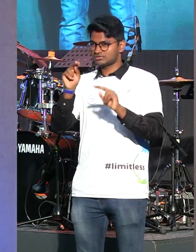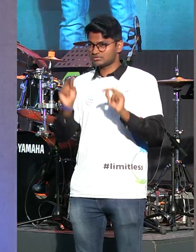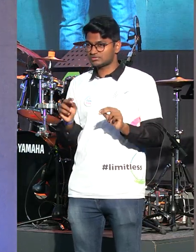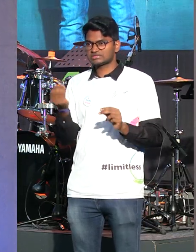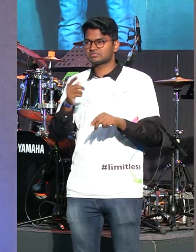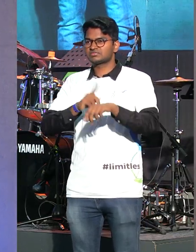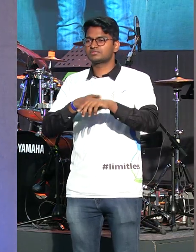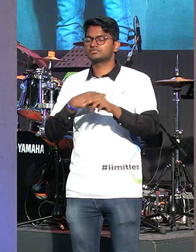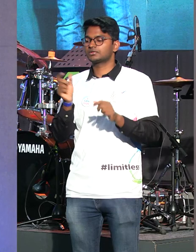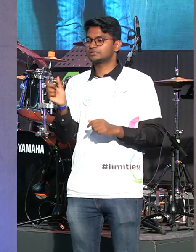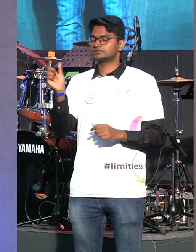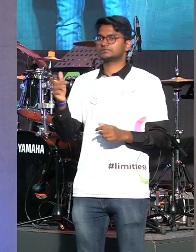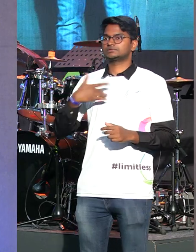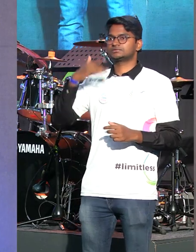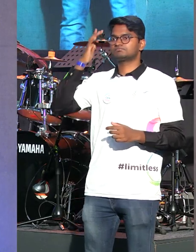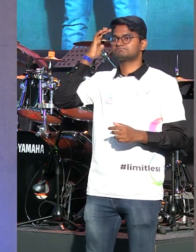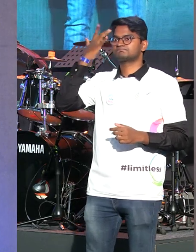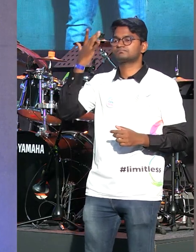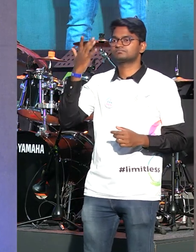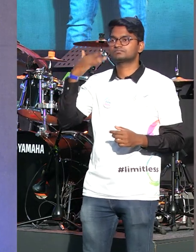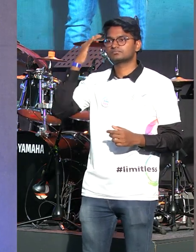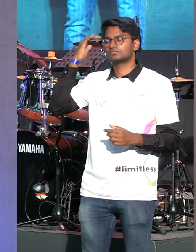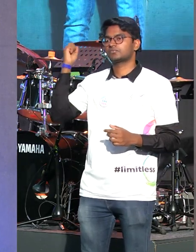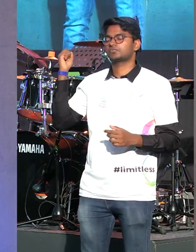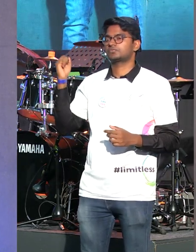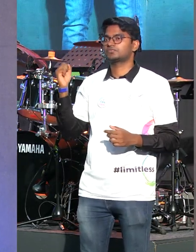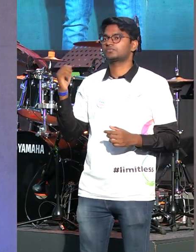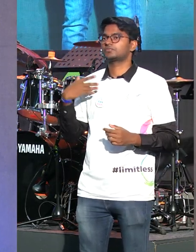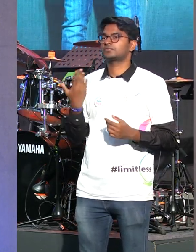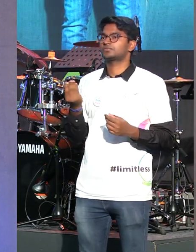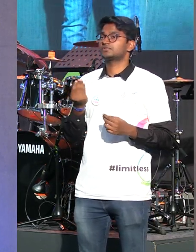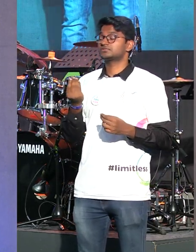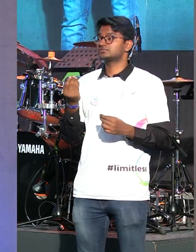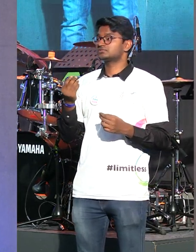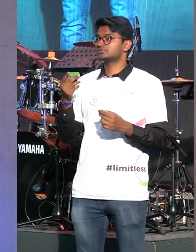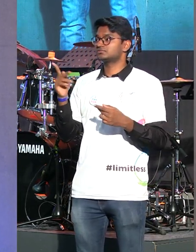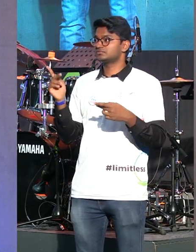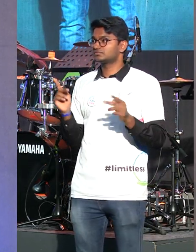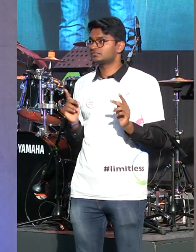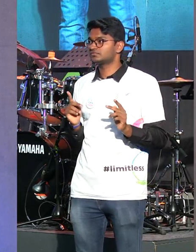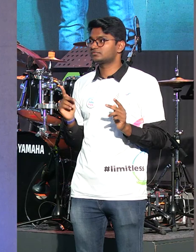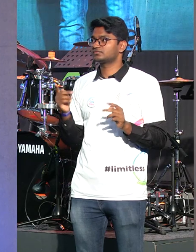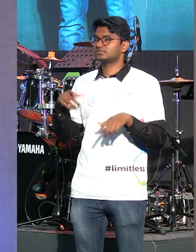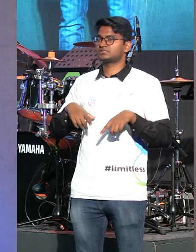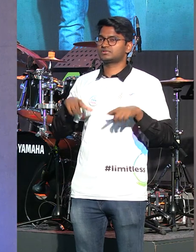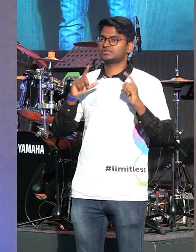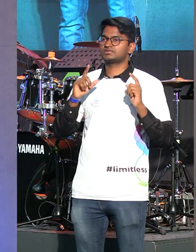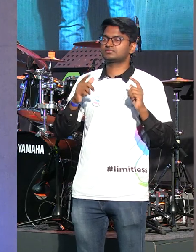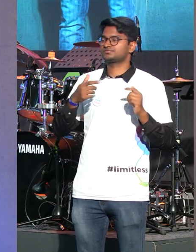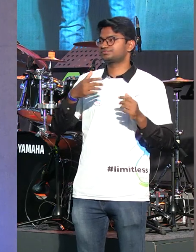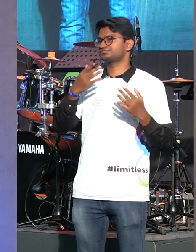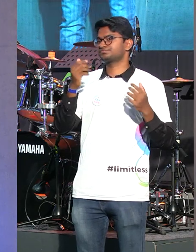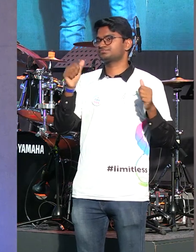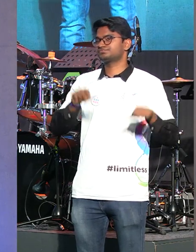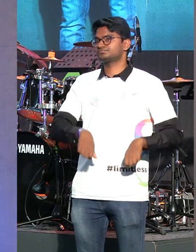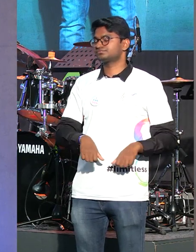urgency. Because while we create the change, the slow change, so many lives are getting destroyed. Yeah. So all of us are